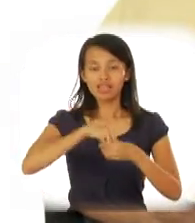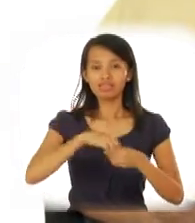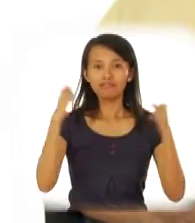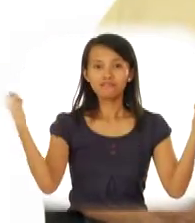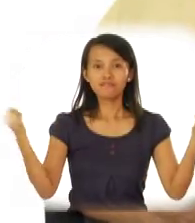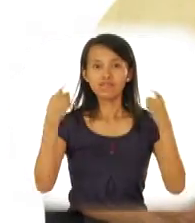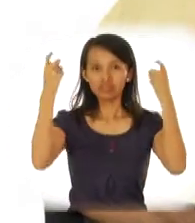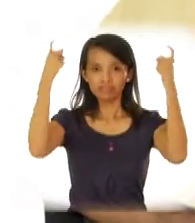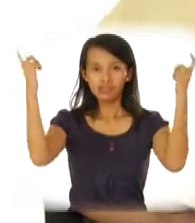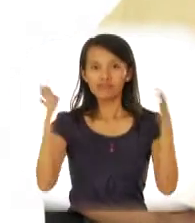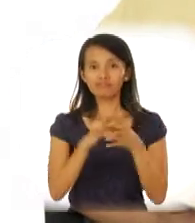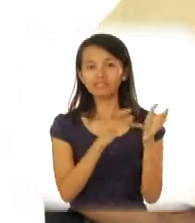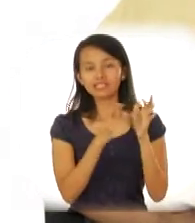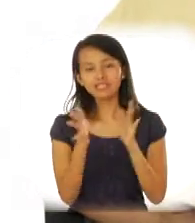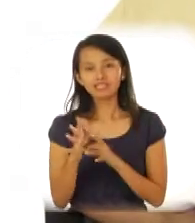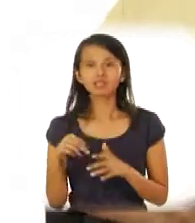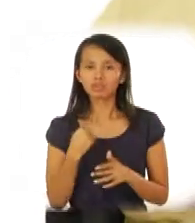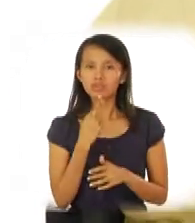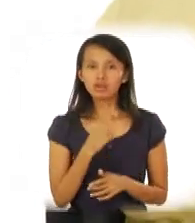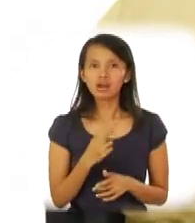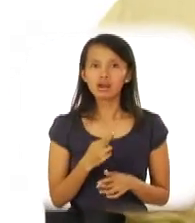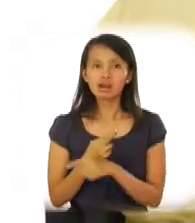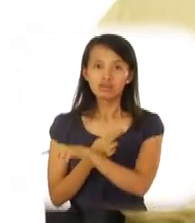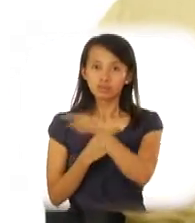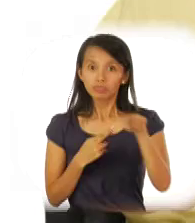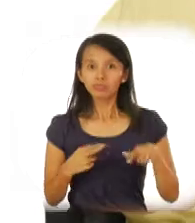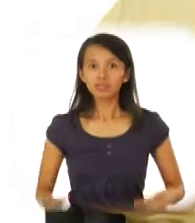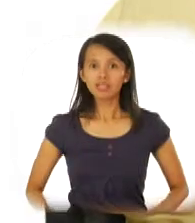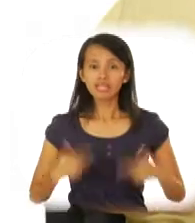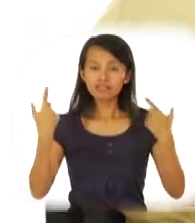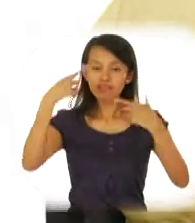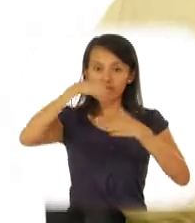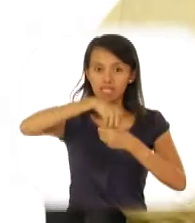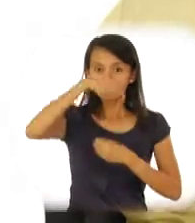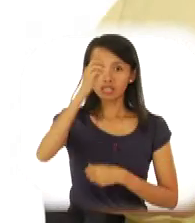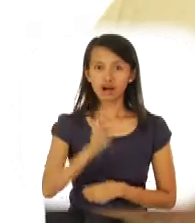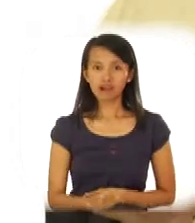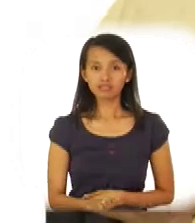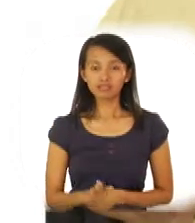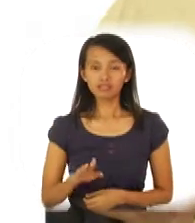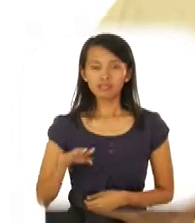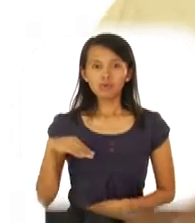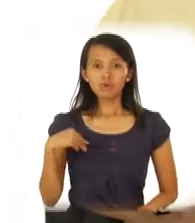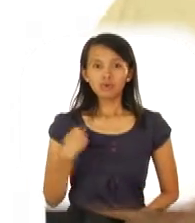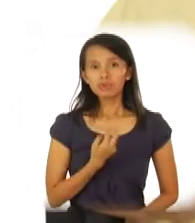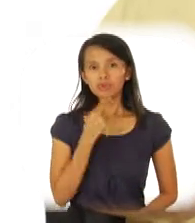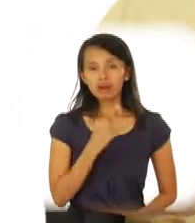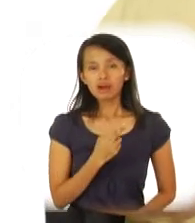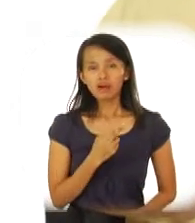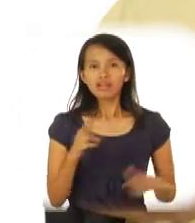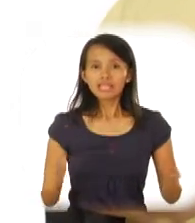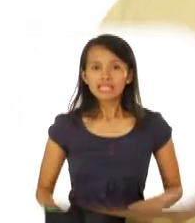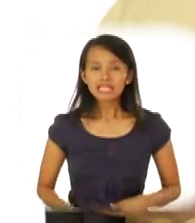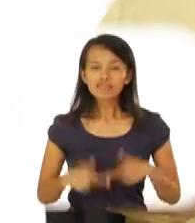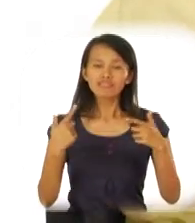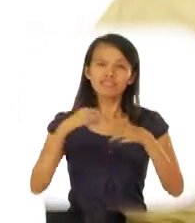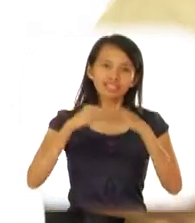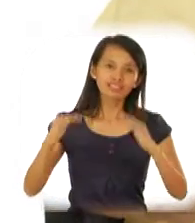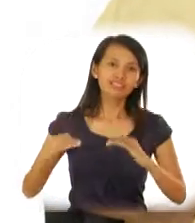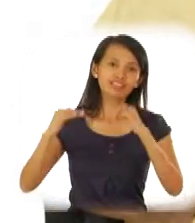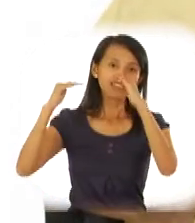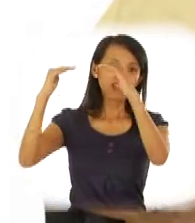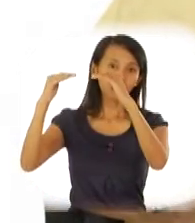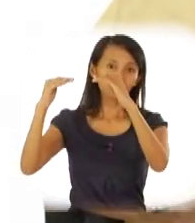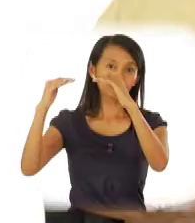sharing in the victory of Jesus, we are supposed to be living in God. We are supposed to be living in